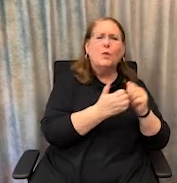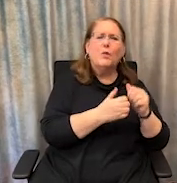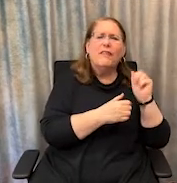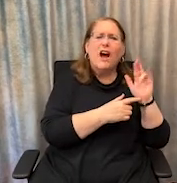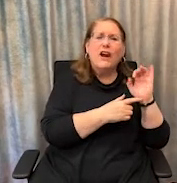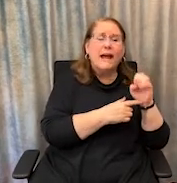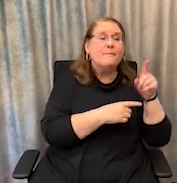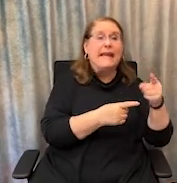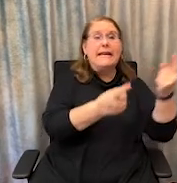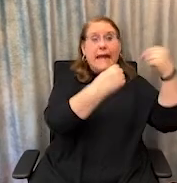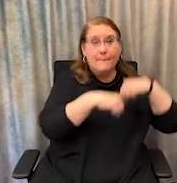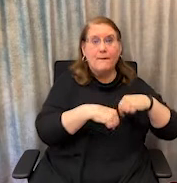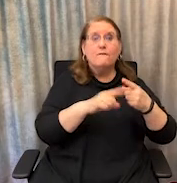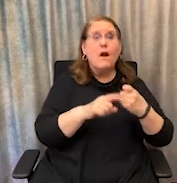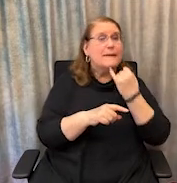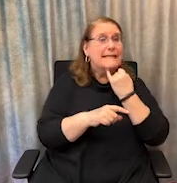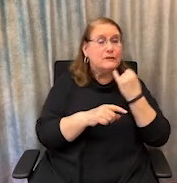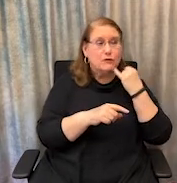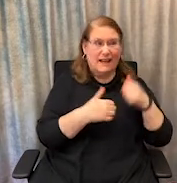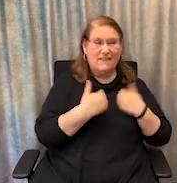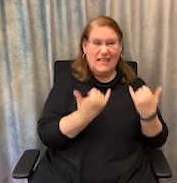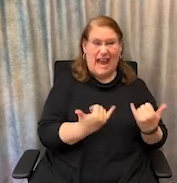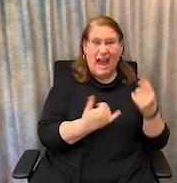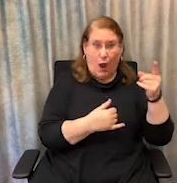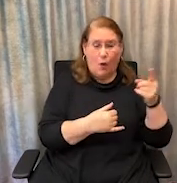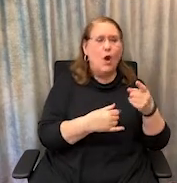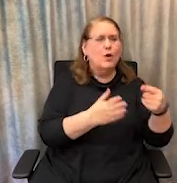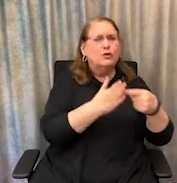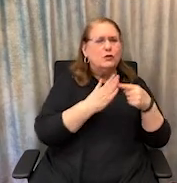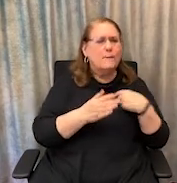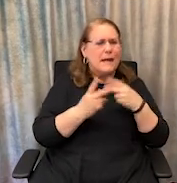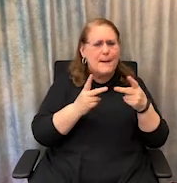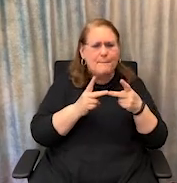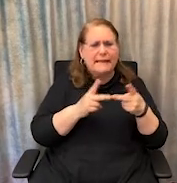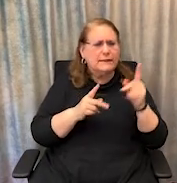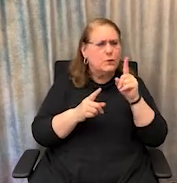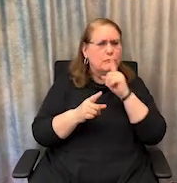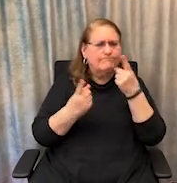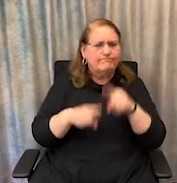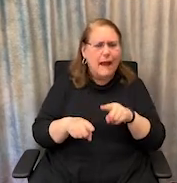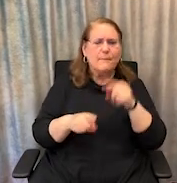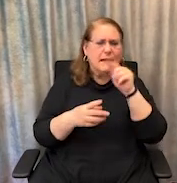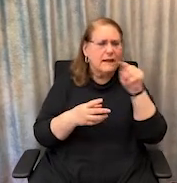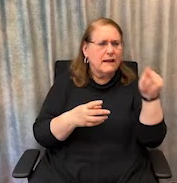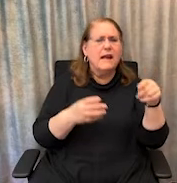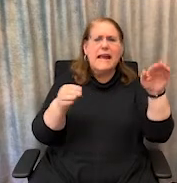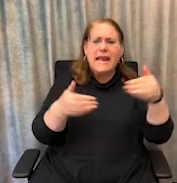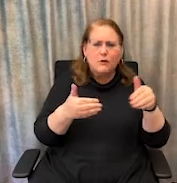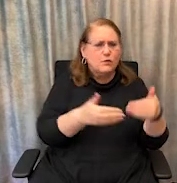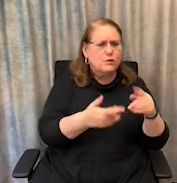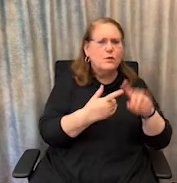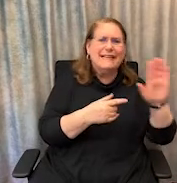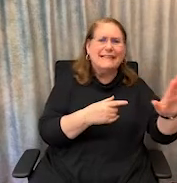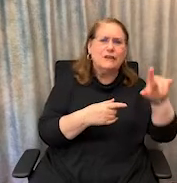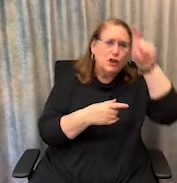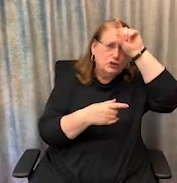where he lives now, to Berlin to show me the places where the action took place. He introduced me to his Turkish